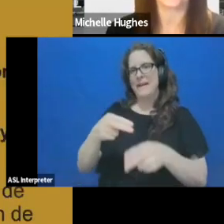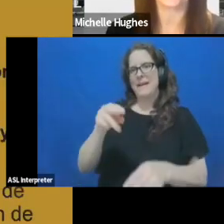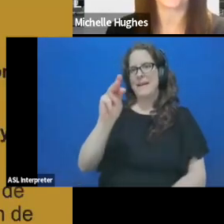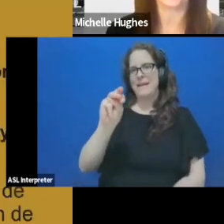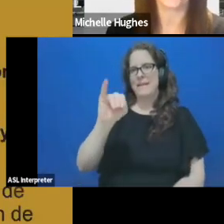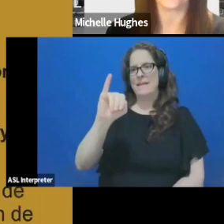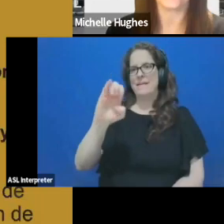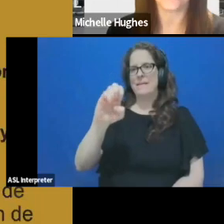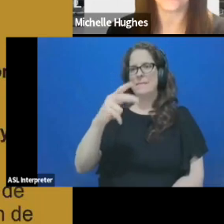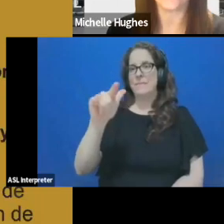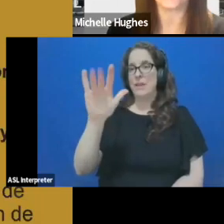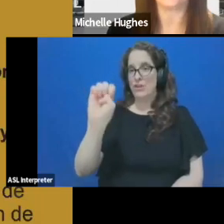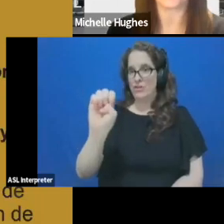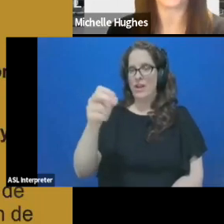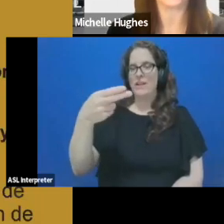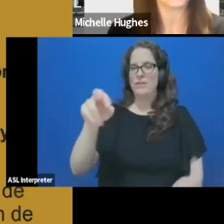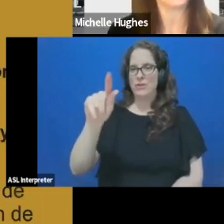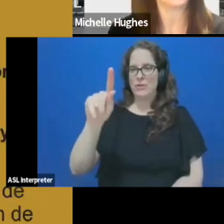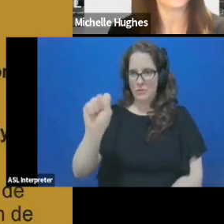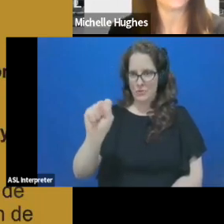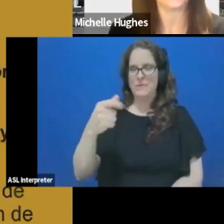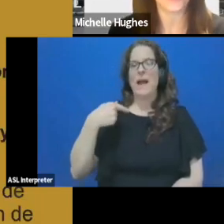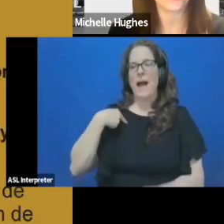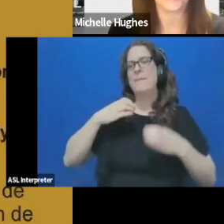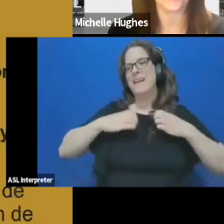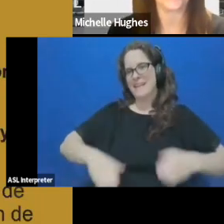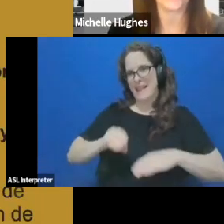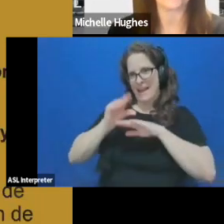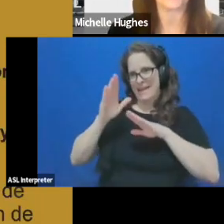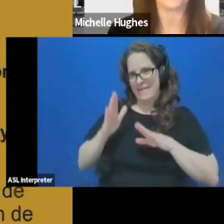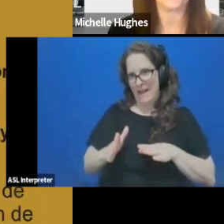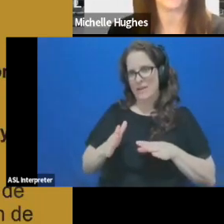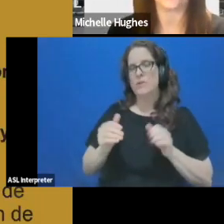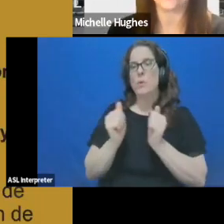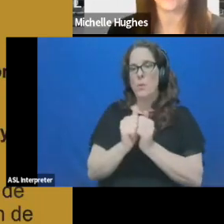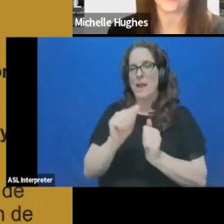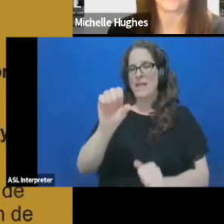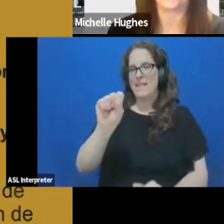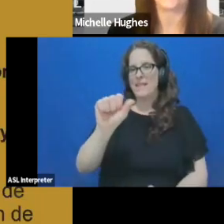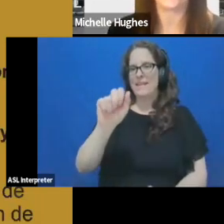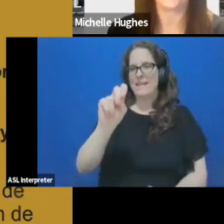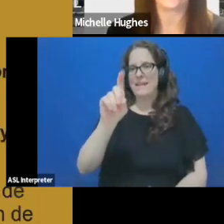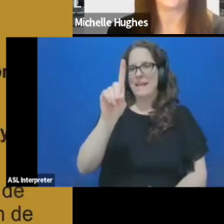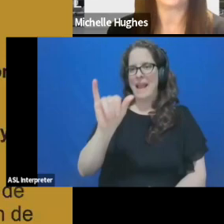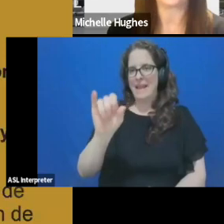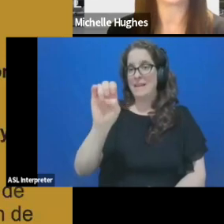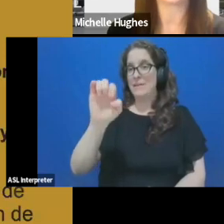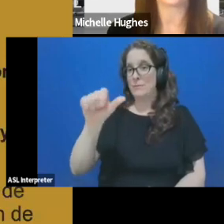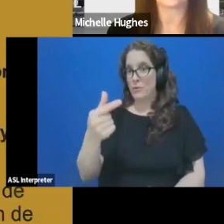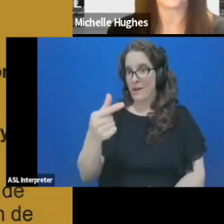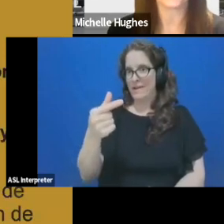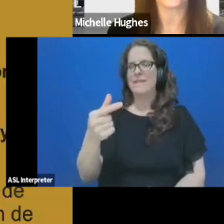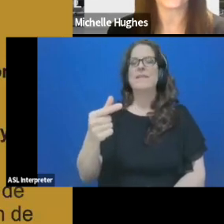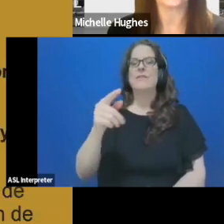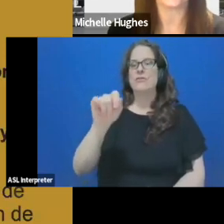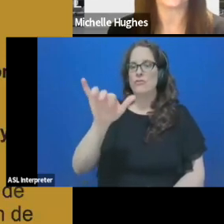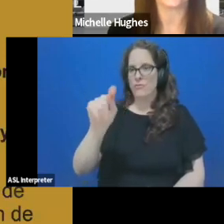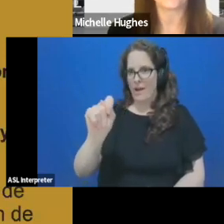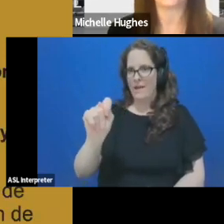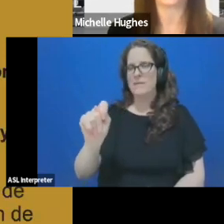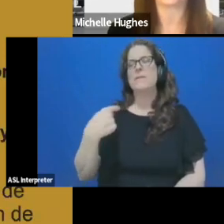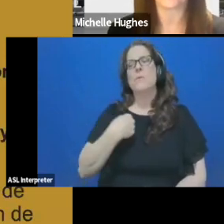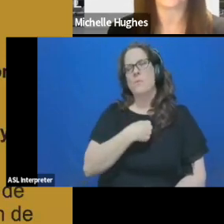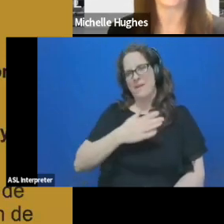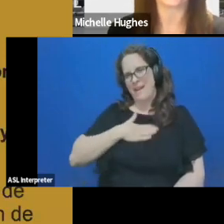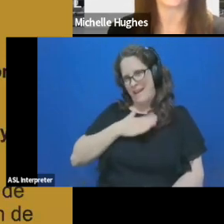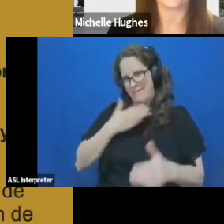with Sandy Spring Trust, and my co-presenter, Debbie Zane, and I are happy to be with you today. As Melissa said, we're going to